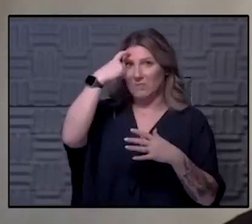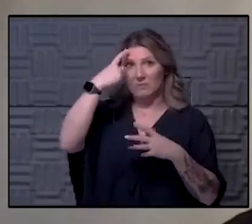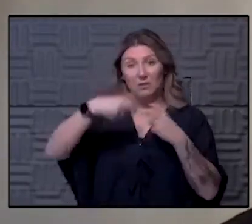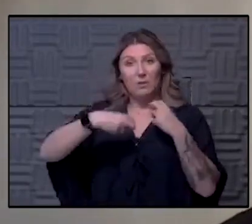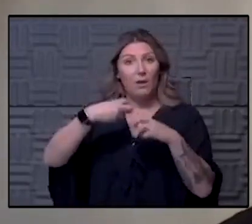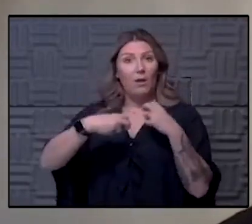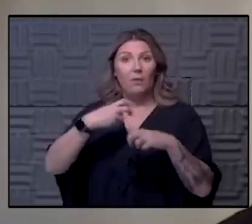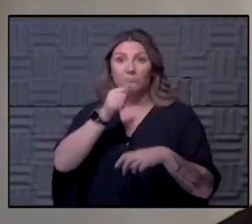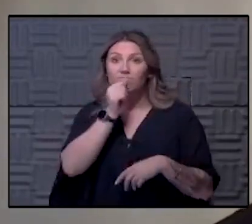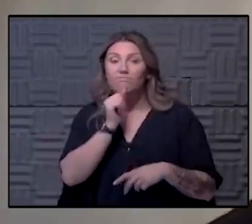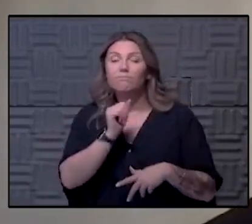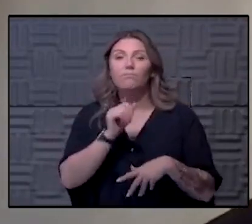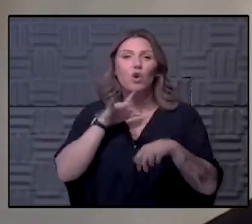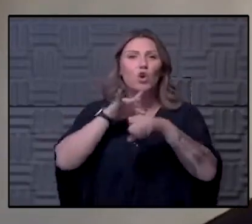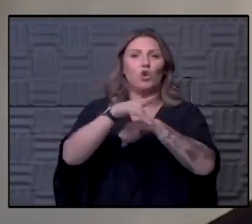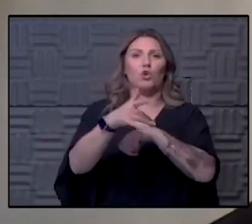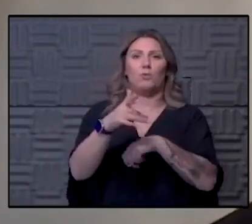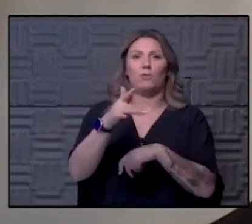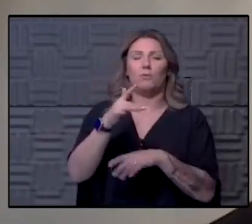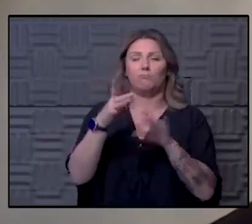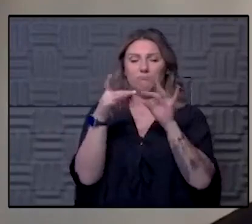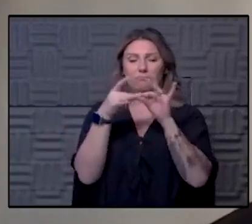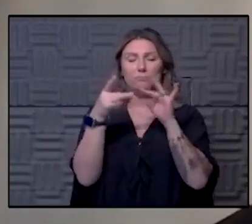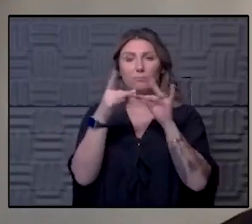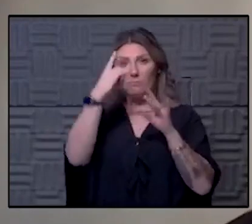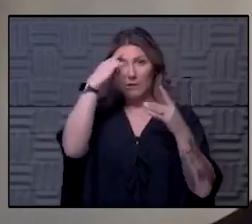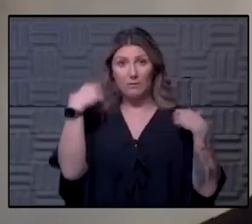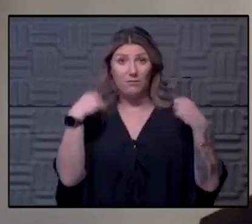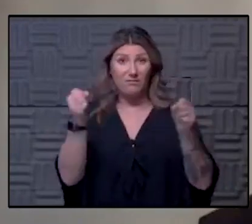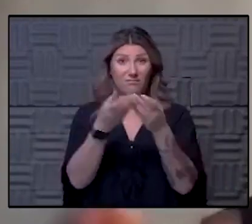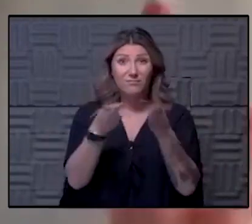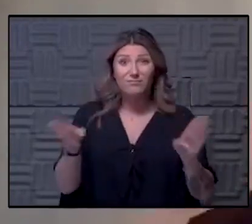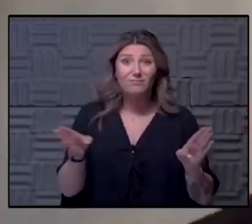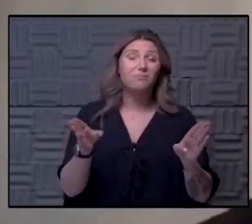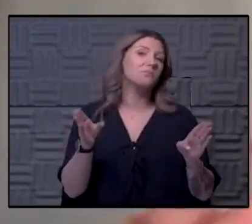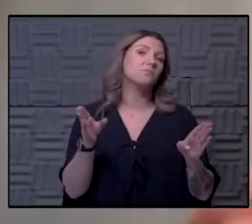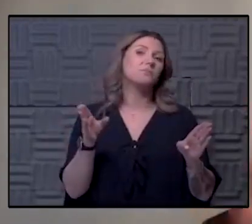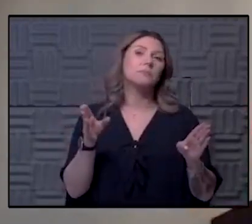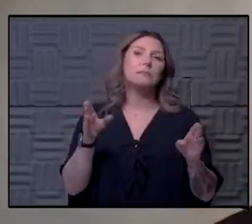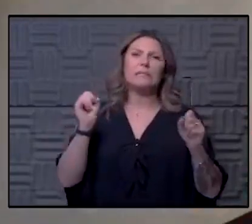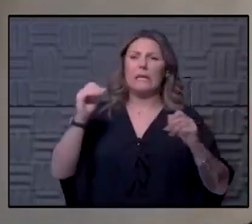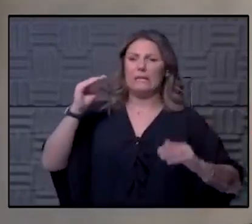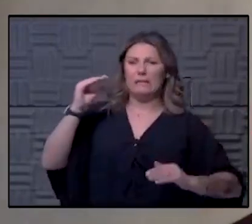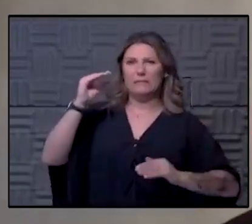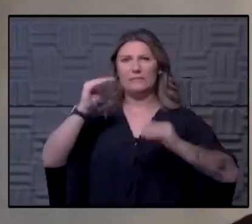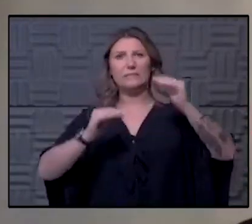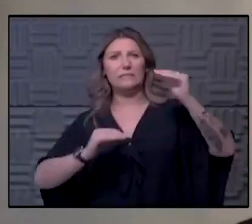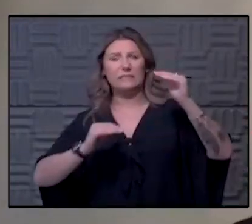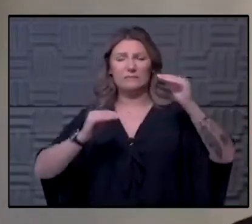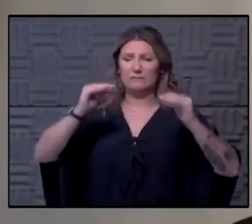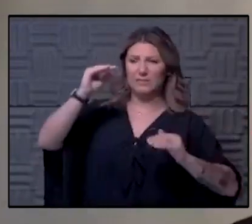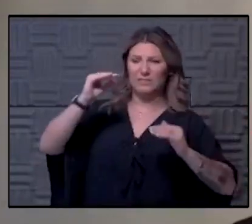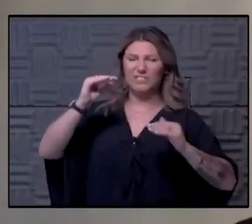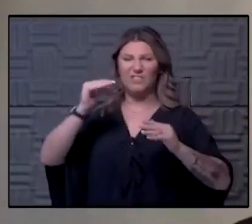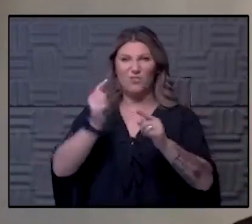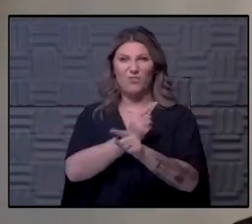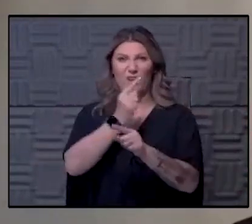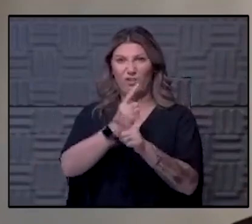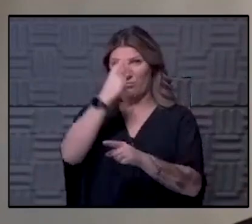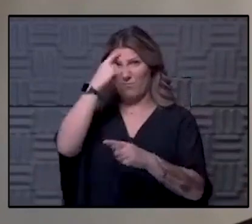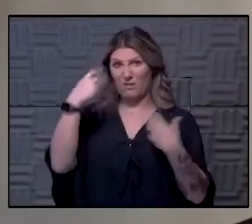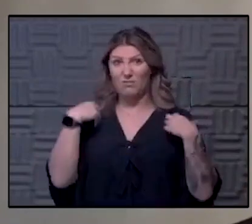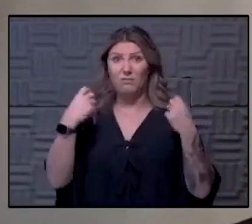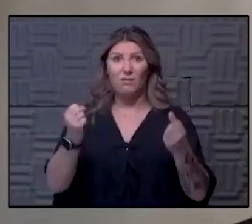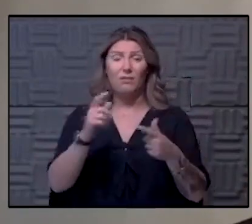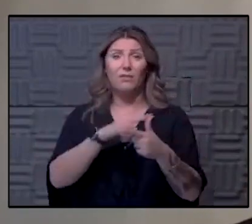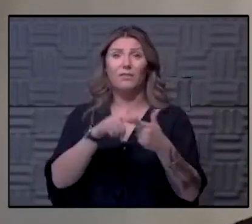I said earlier, with mental health in general, it kind of can offset and off balance even regular mental health. And so